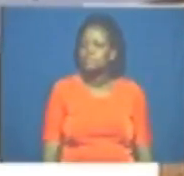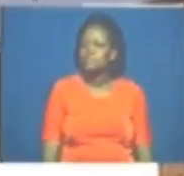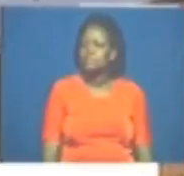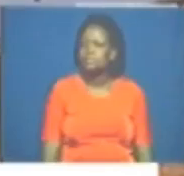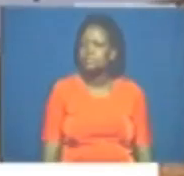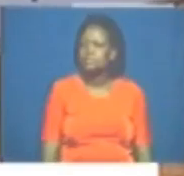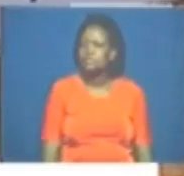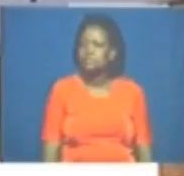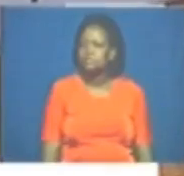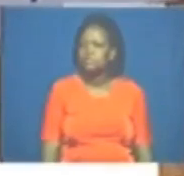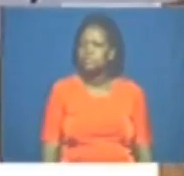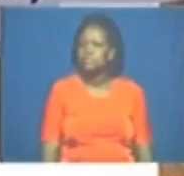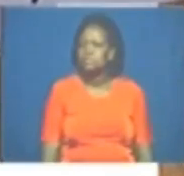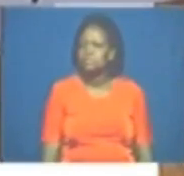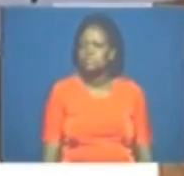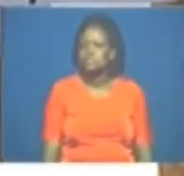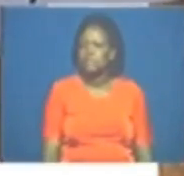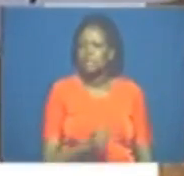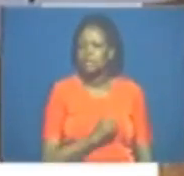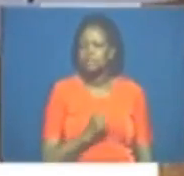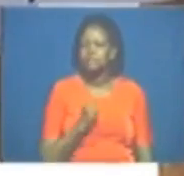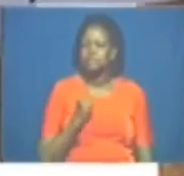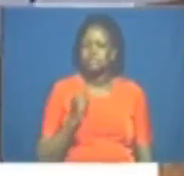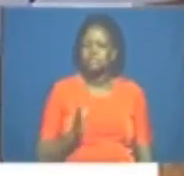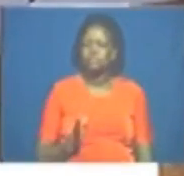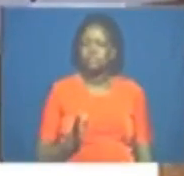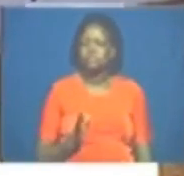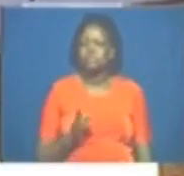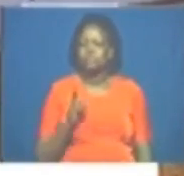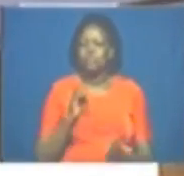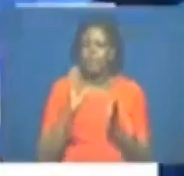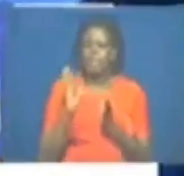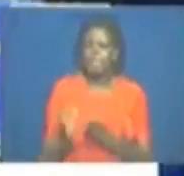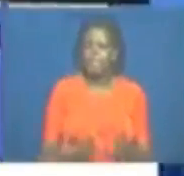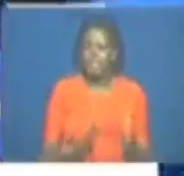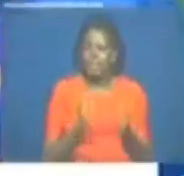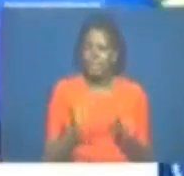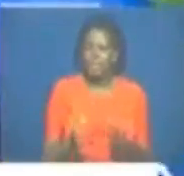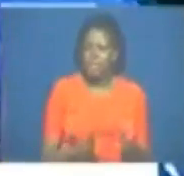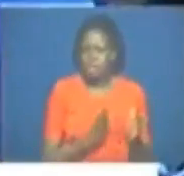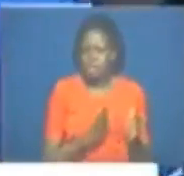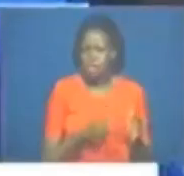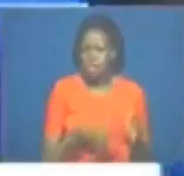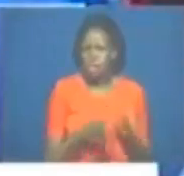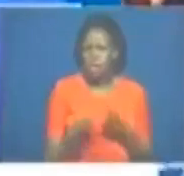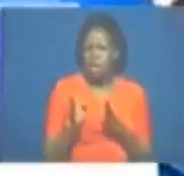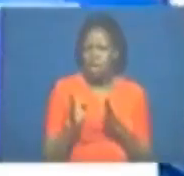The Senate has prioritized formulation of acceptable oversight mechanisms